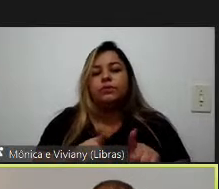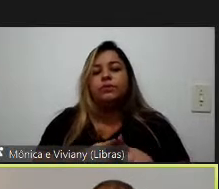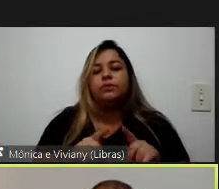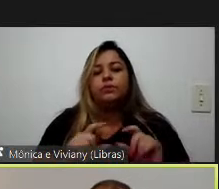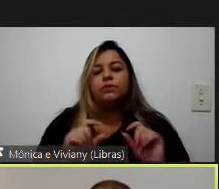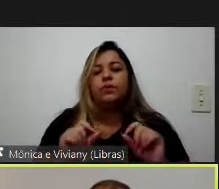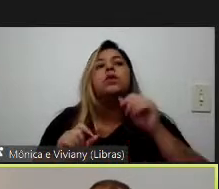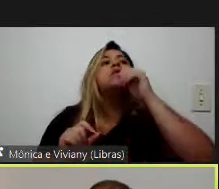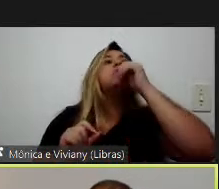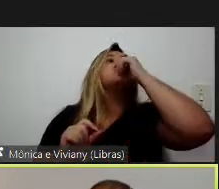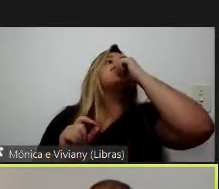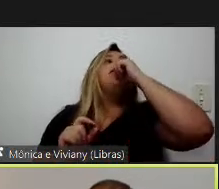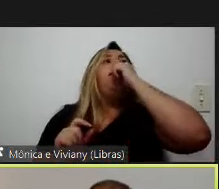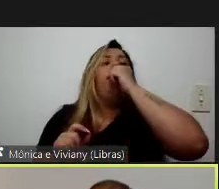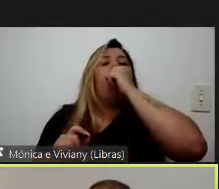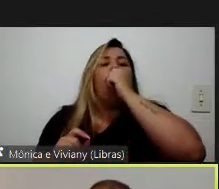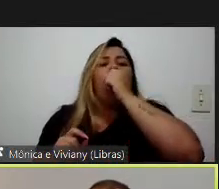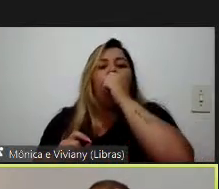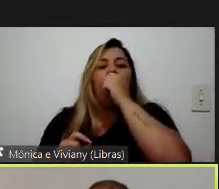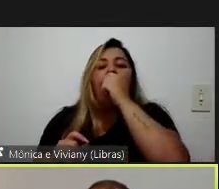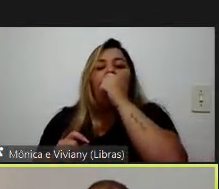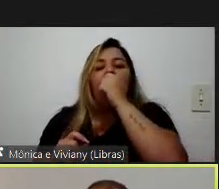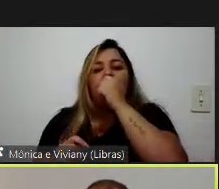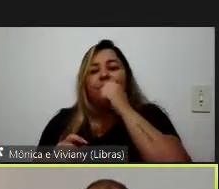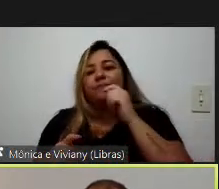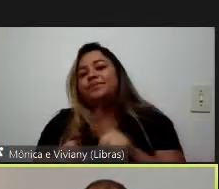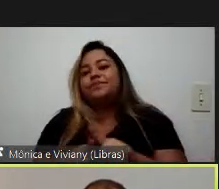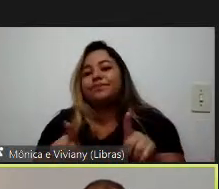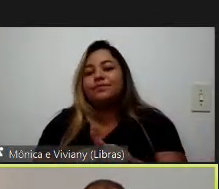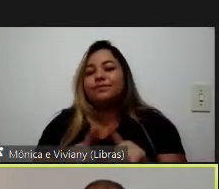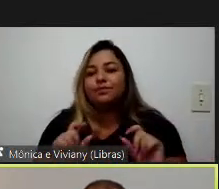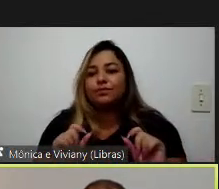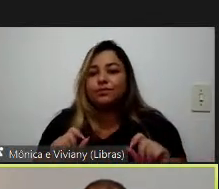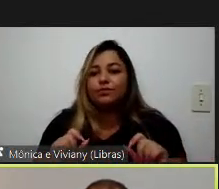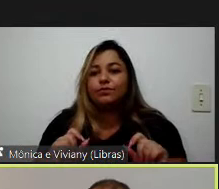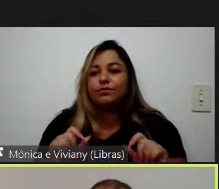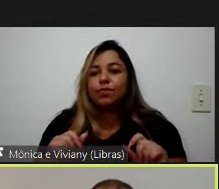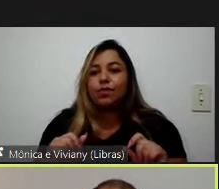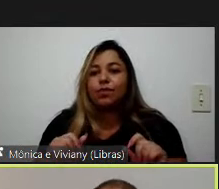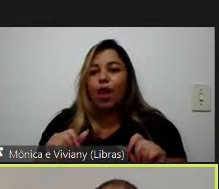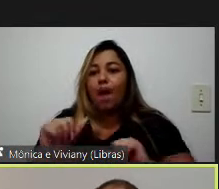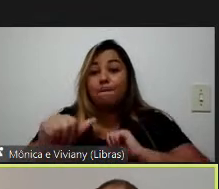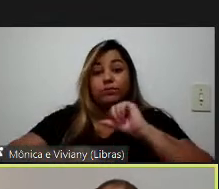best practices among cities and local authorities, local government authorities.